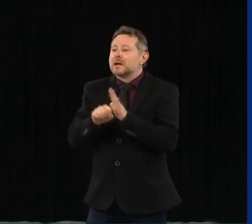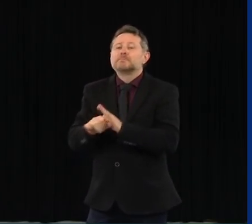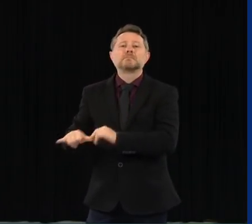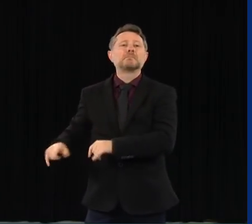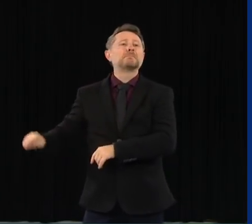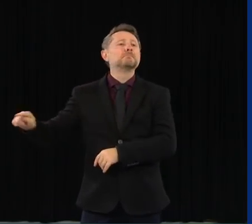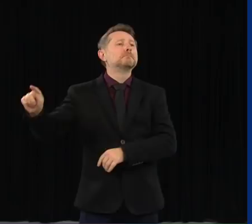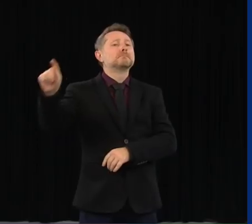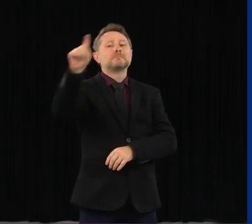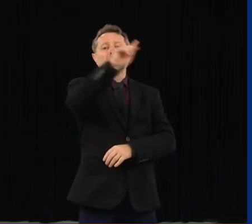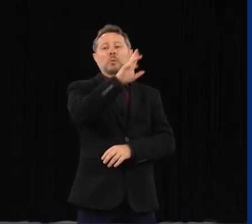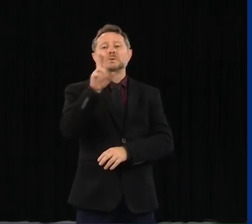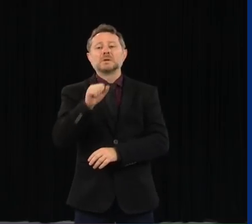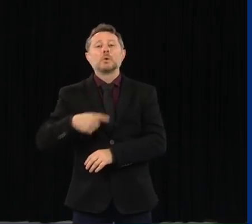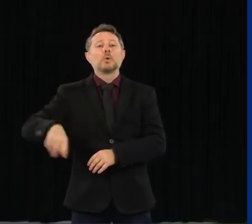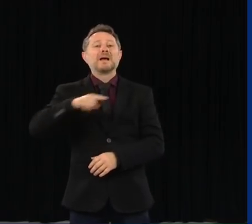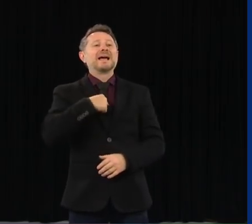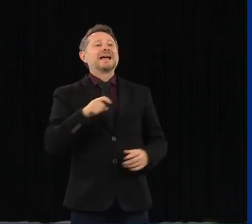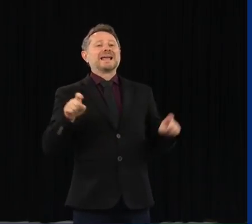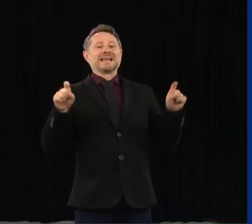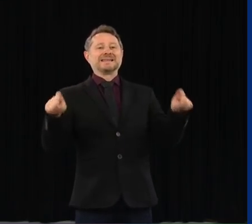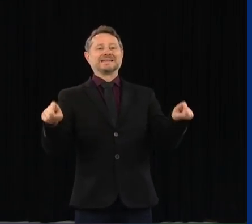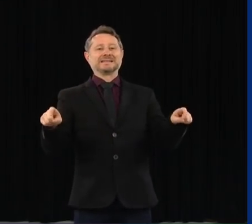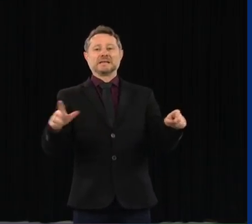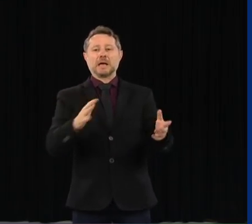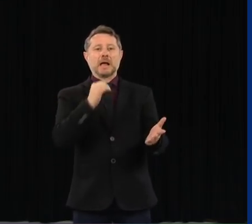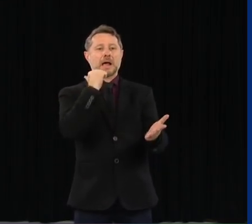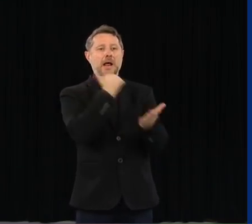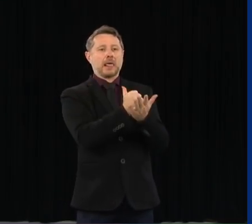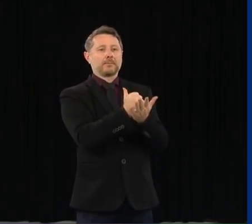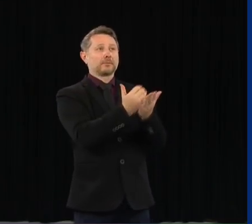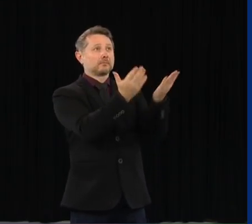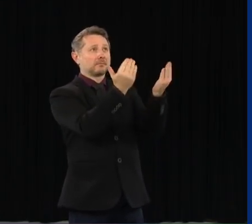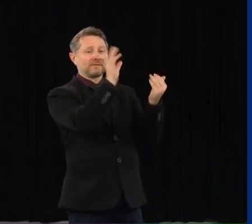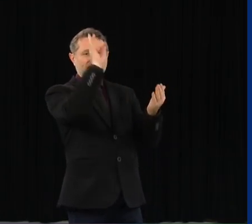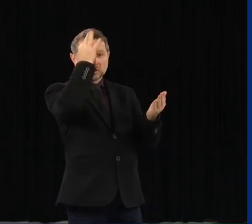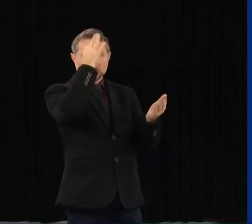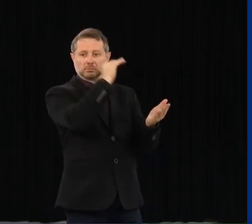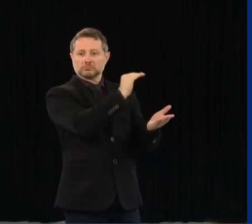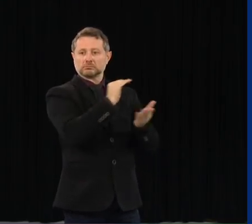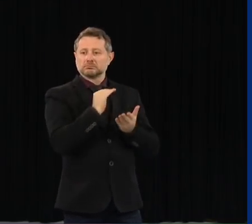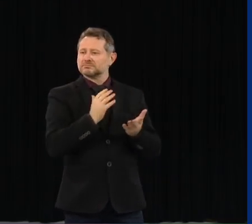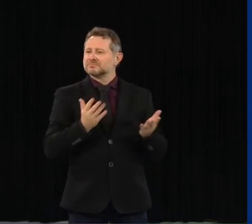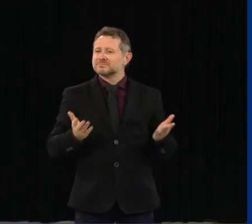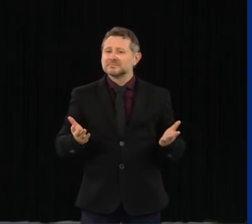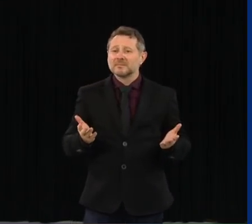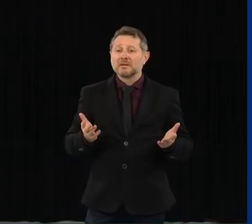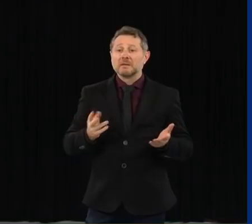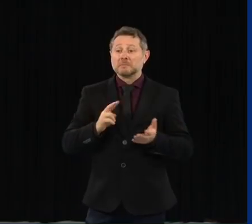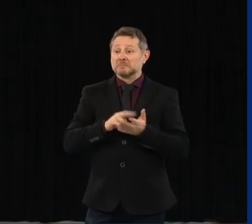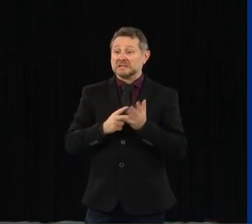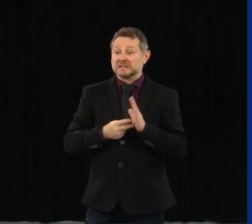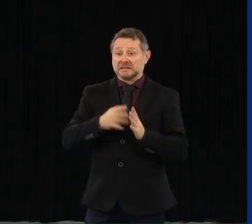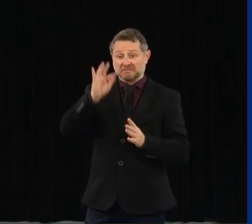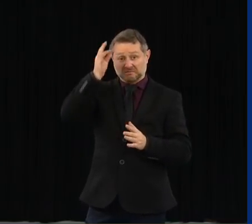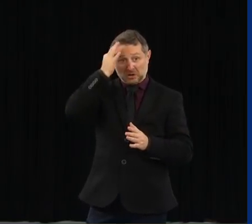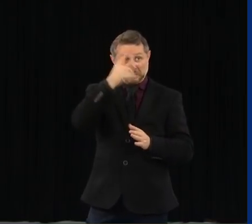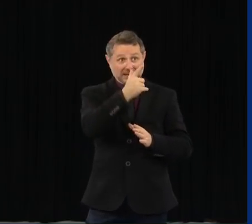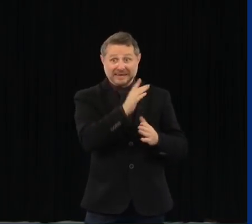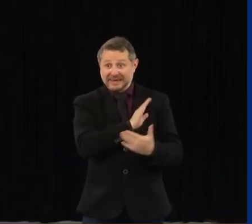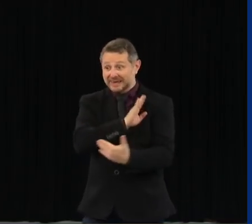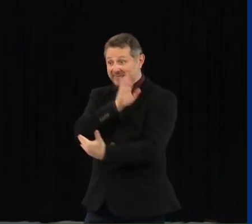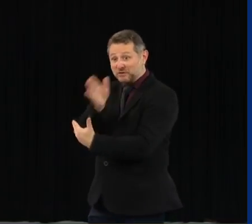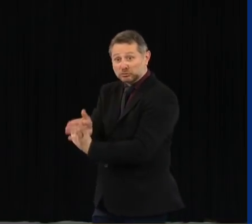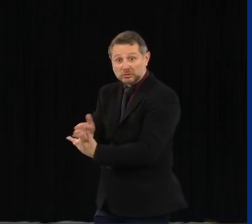need help, I need assistance. So I don't consider this a situation where the federal government is interfering with a